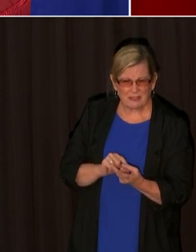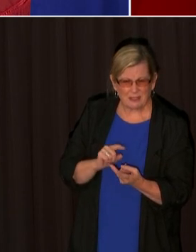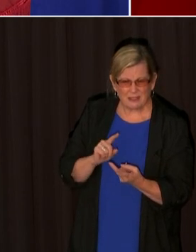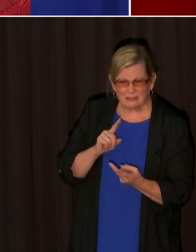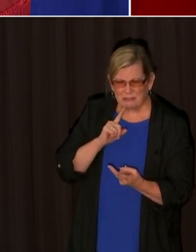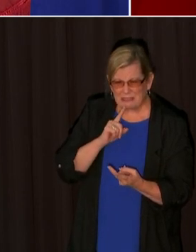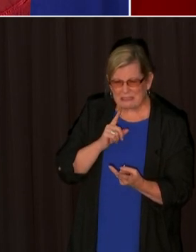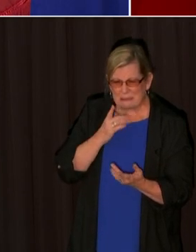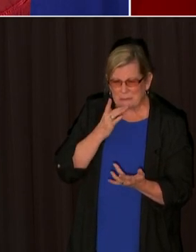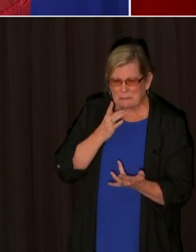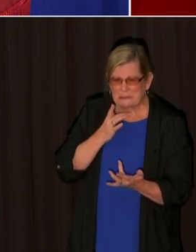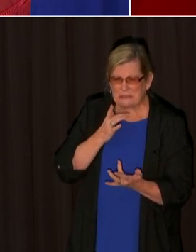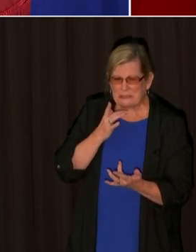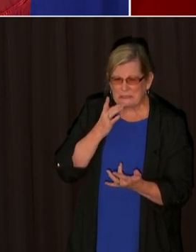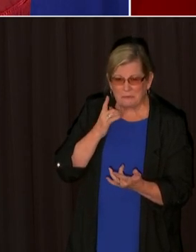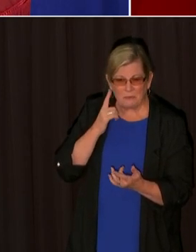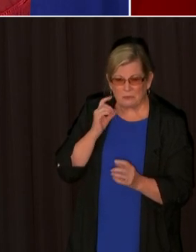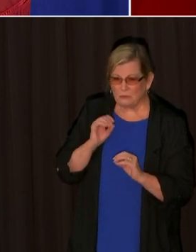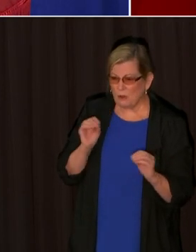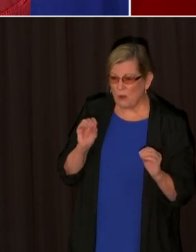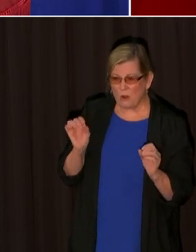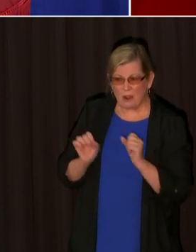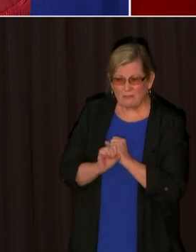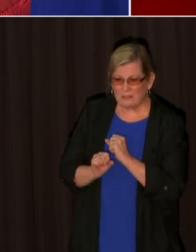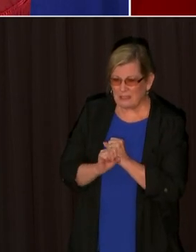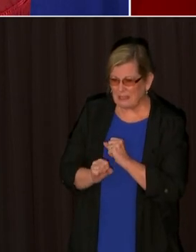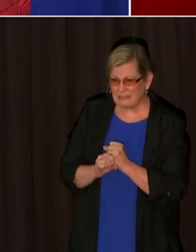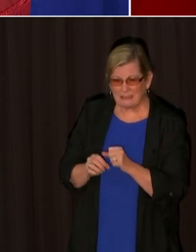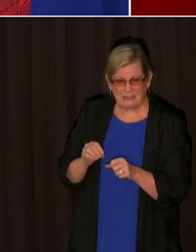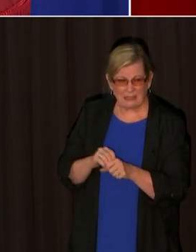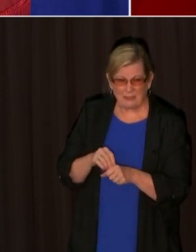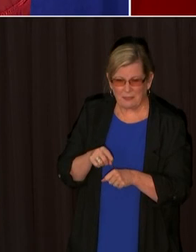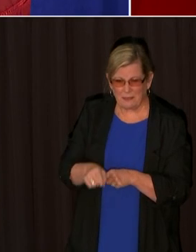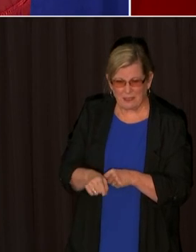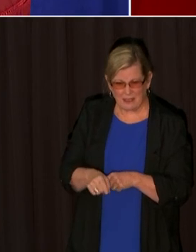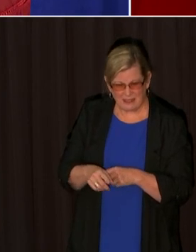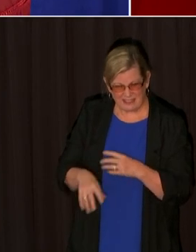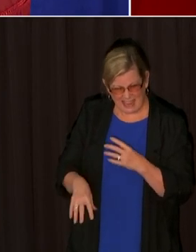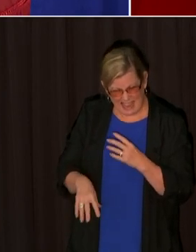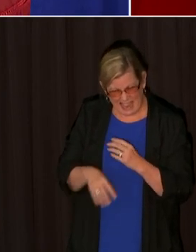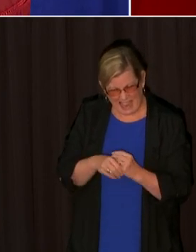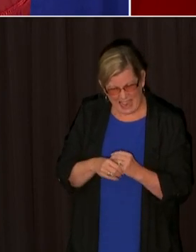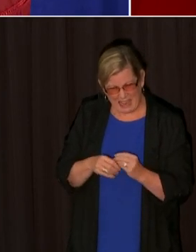because nobody is advertising right now. So then to add another cost on that,